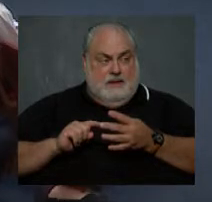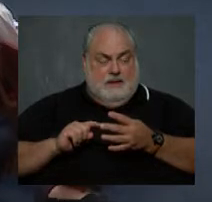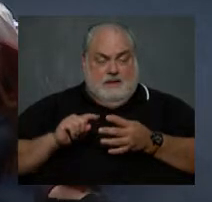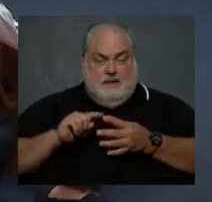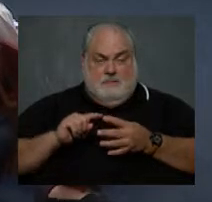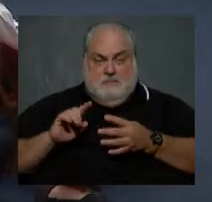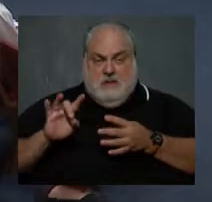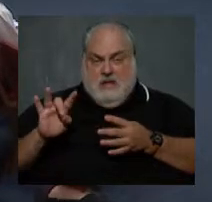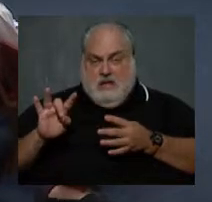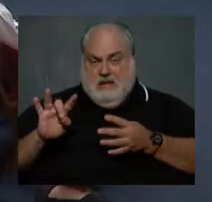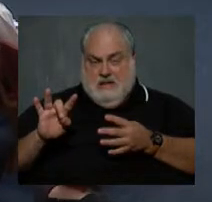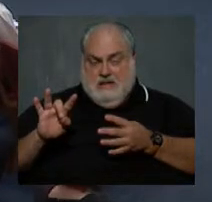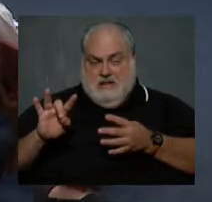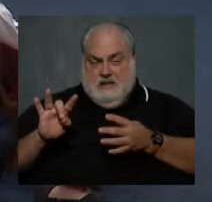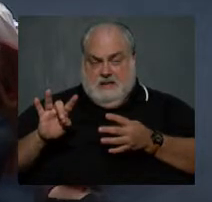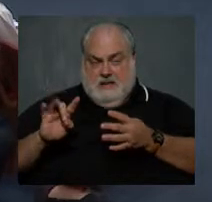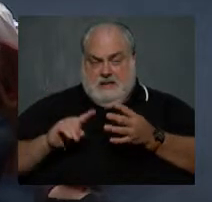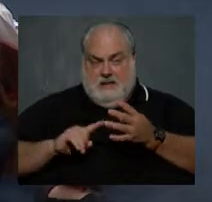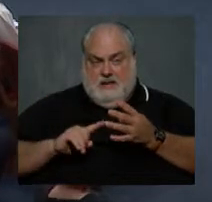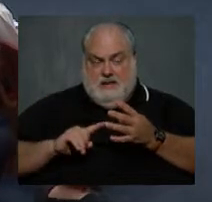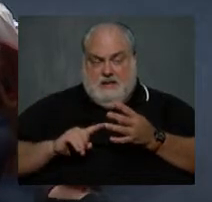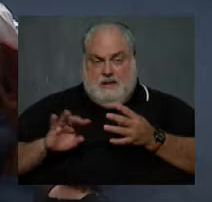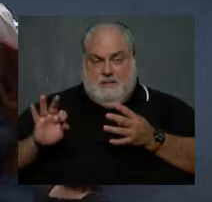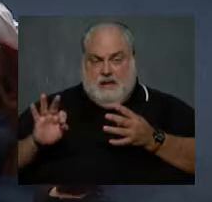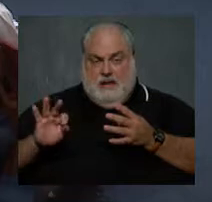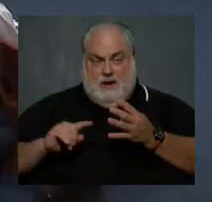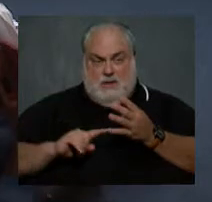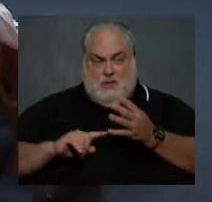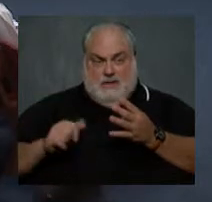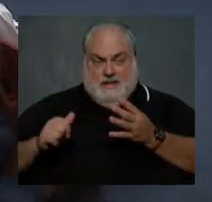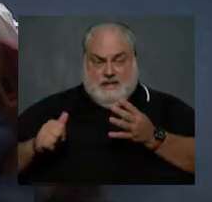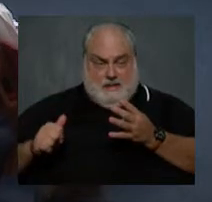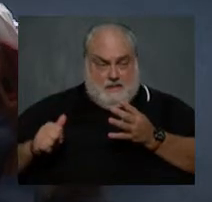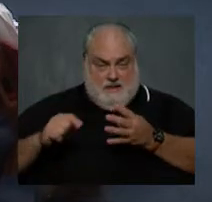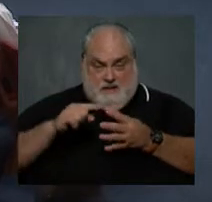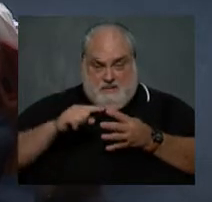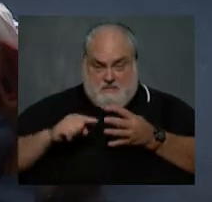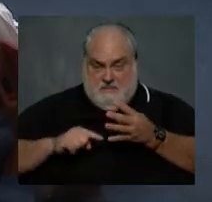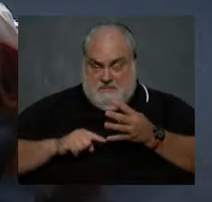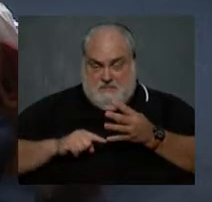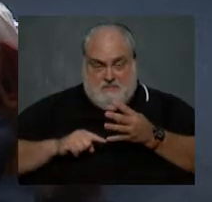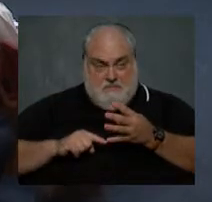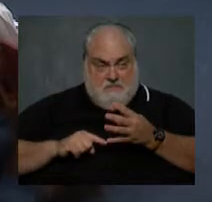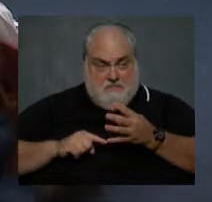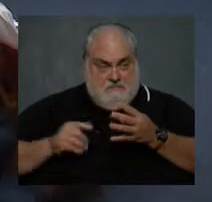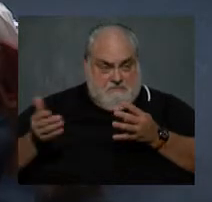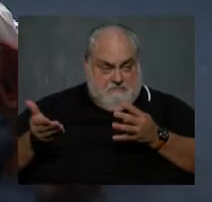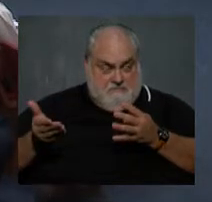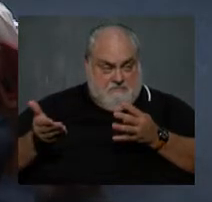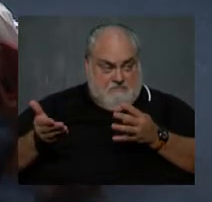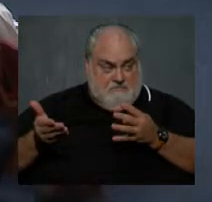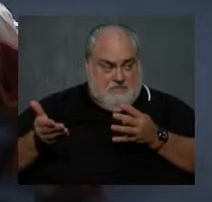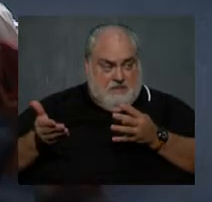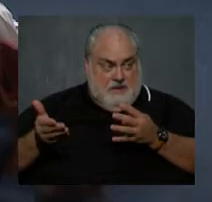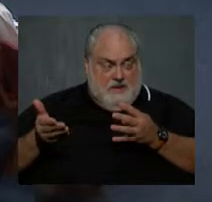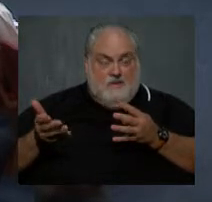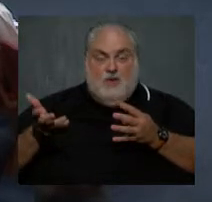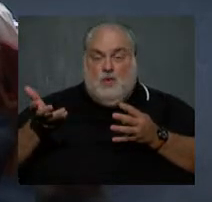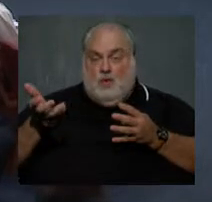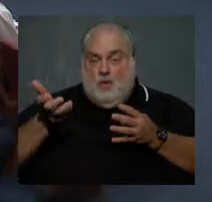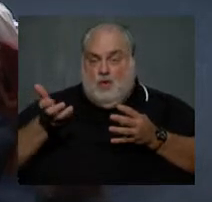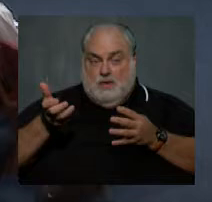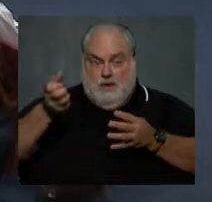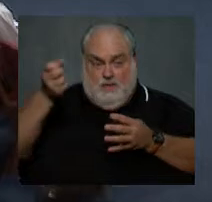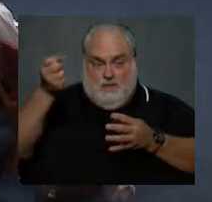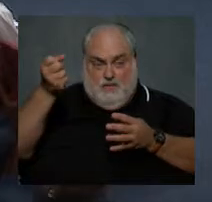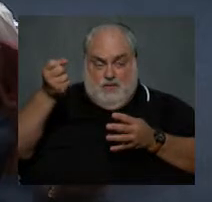item 8, for item 9, or number 10. Is all applicants here? If you wish to ask